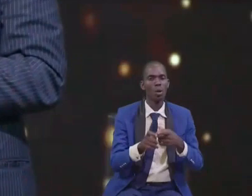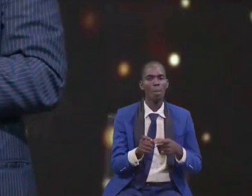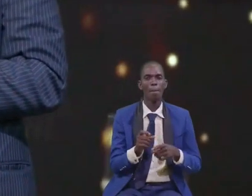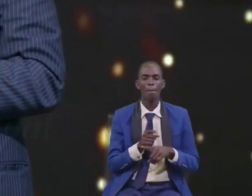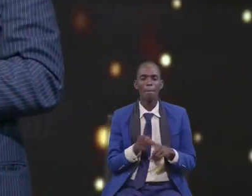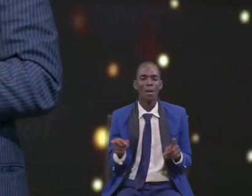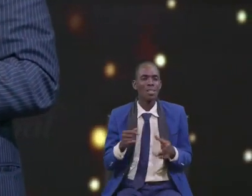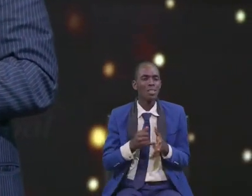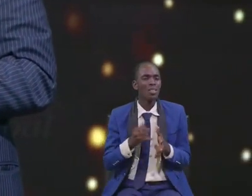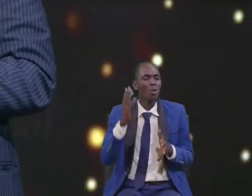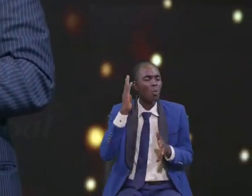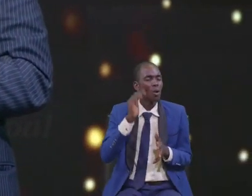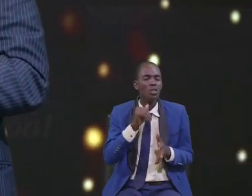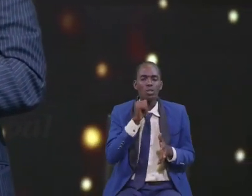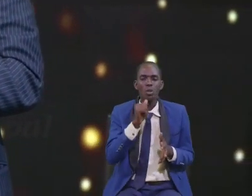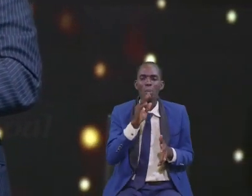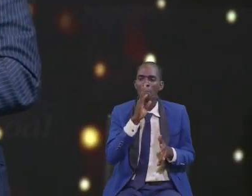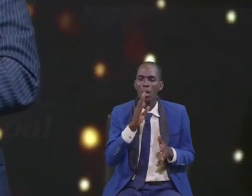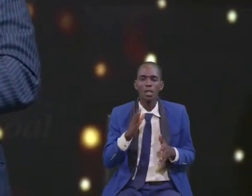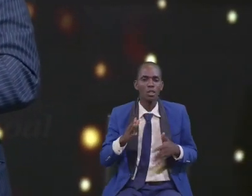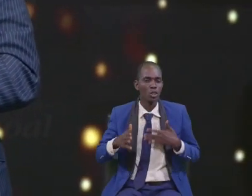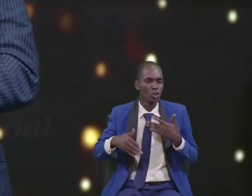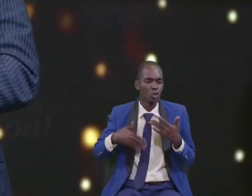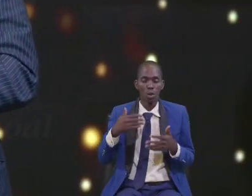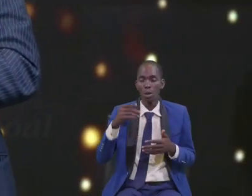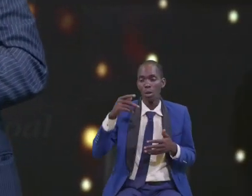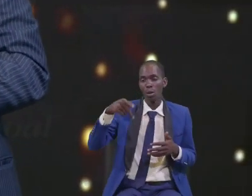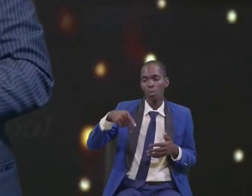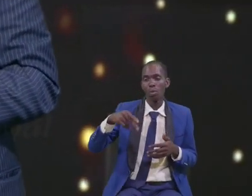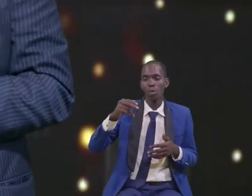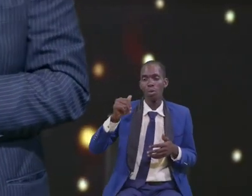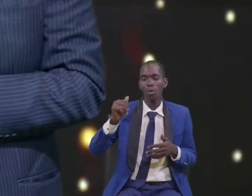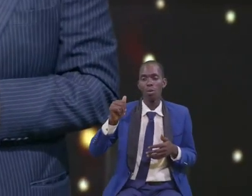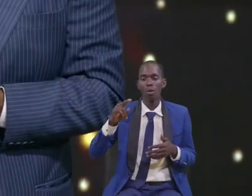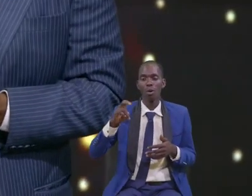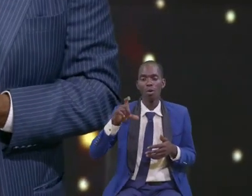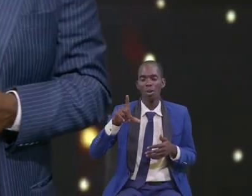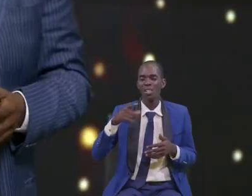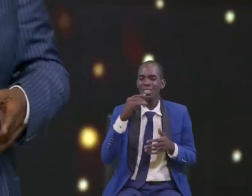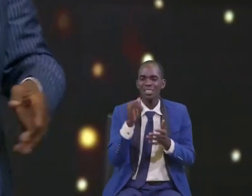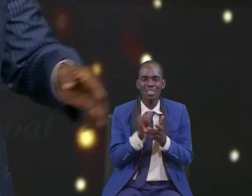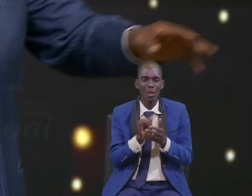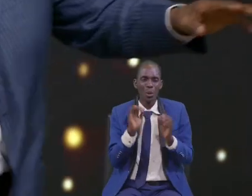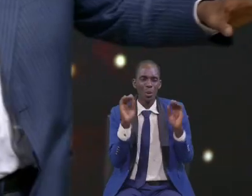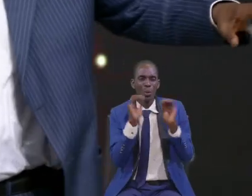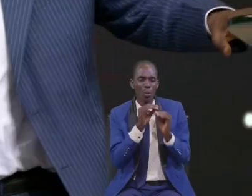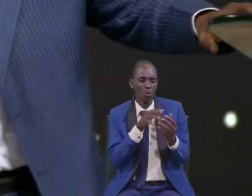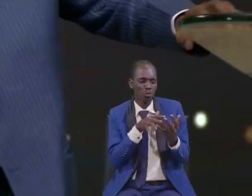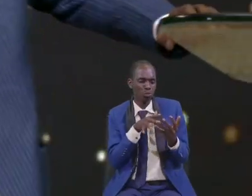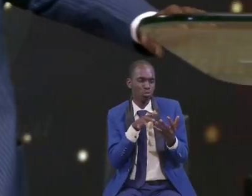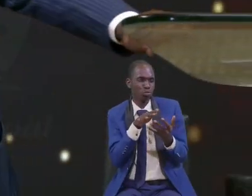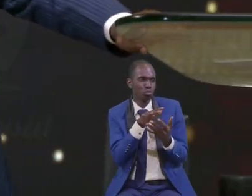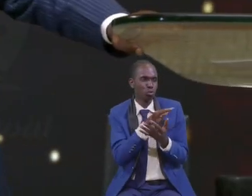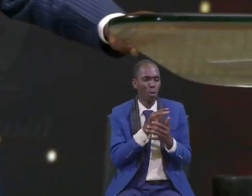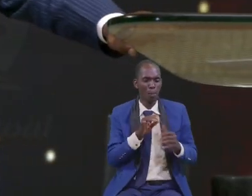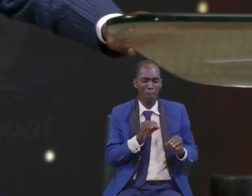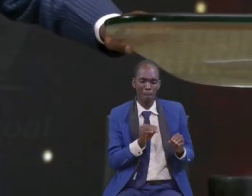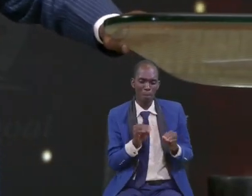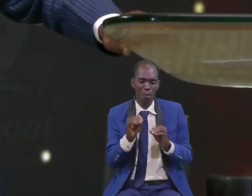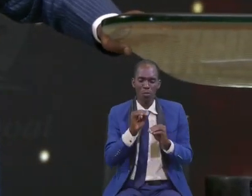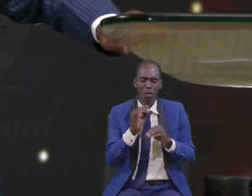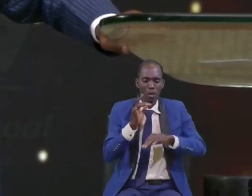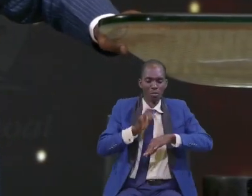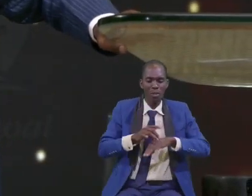joy. Paul the Apostle said, none of these things move me, neither count I my life dear unto myself,